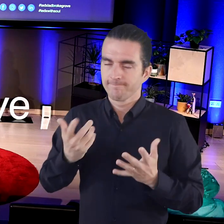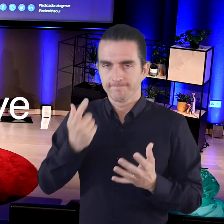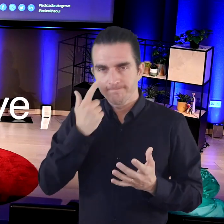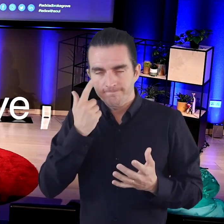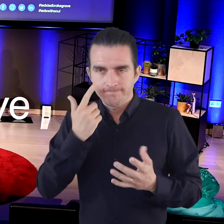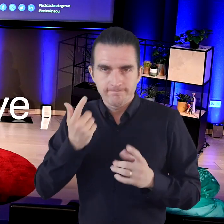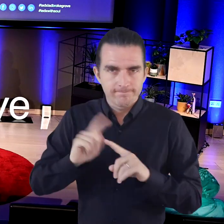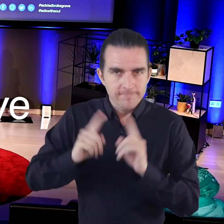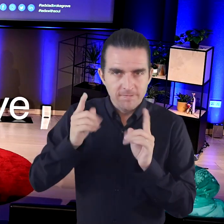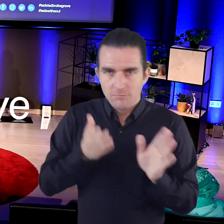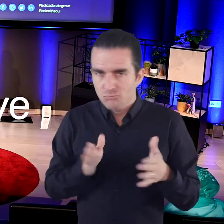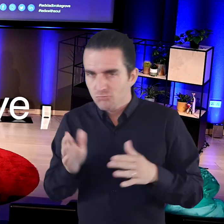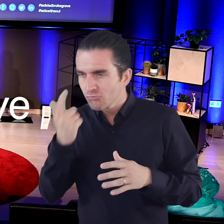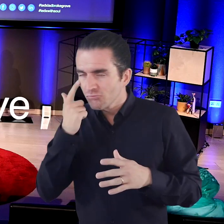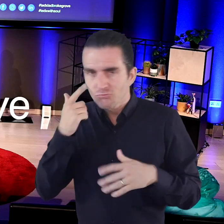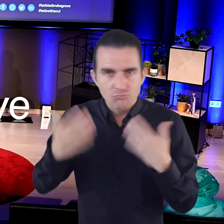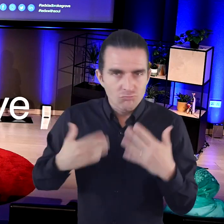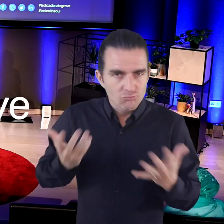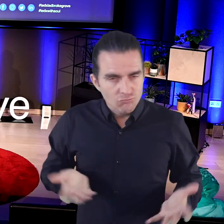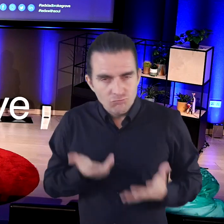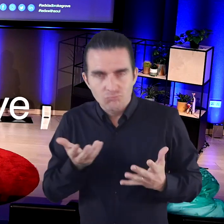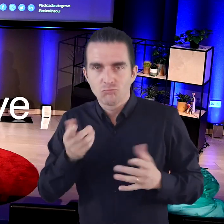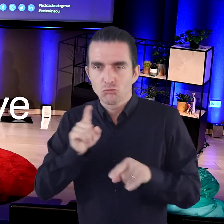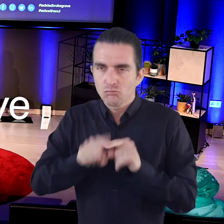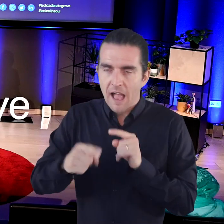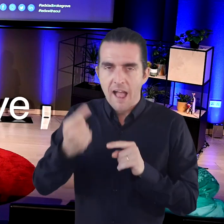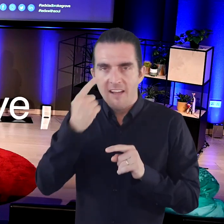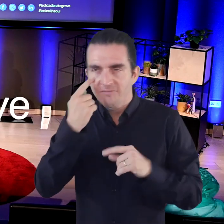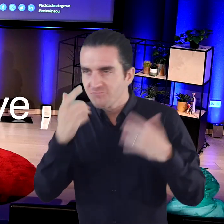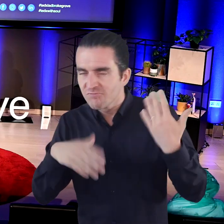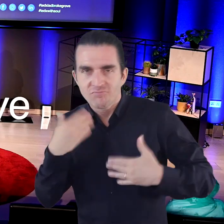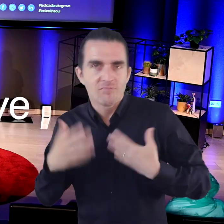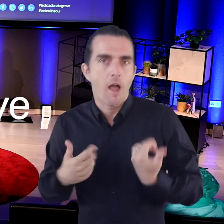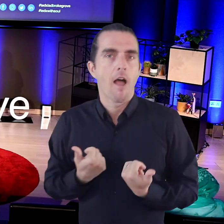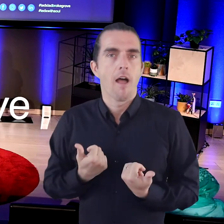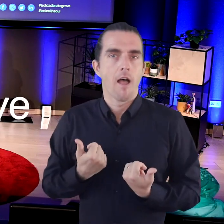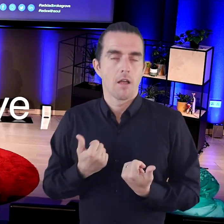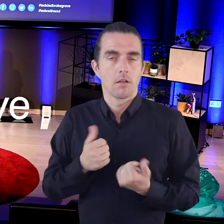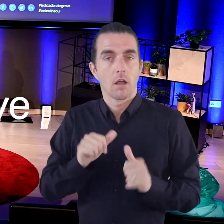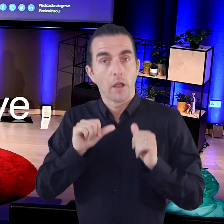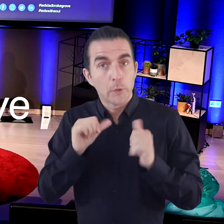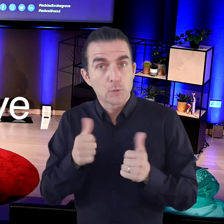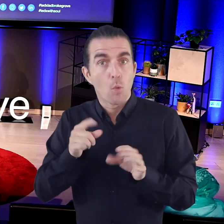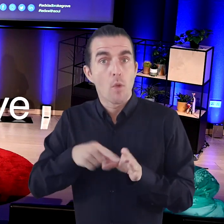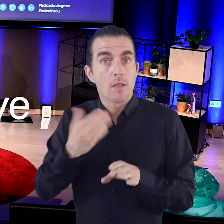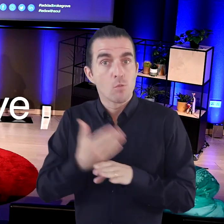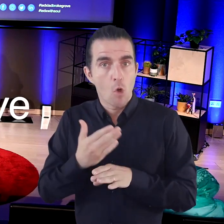way for others. Good youth workers have had good youth workers.